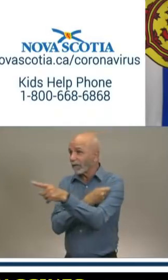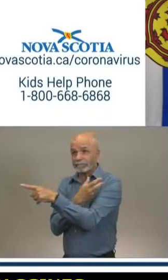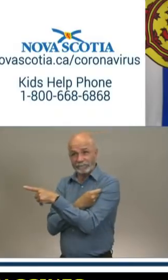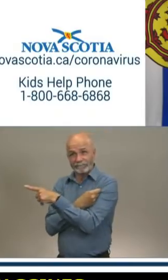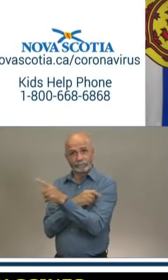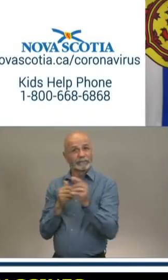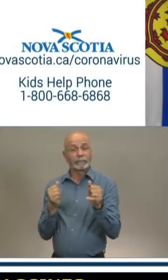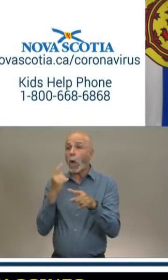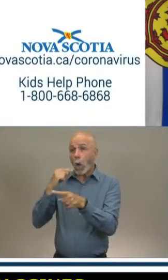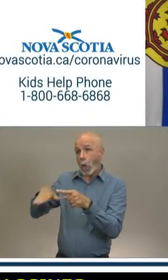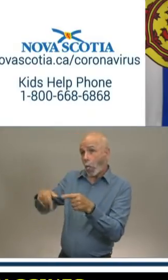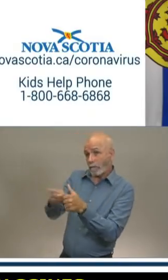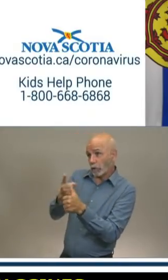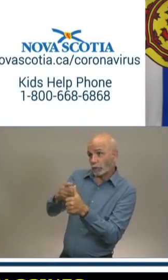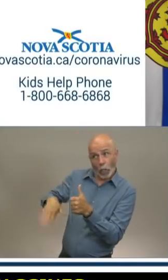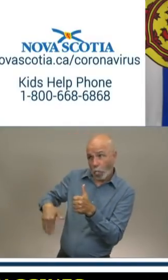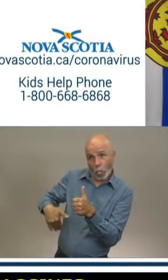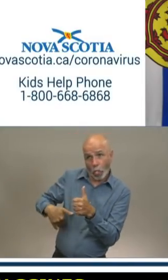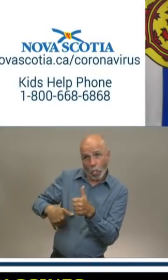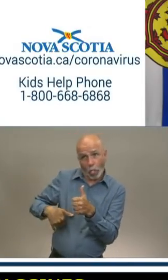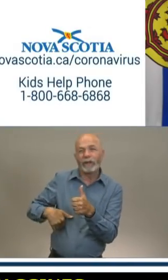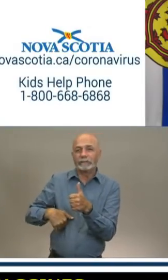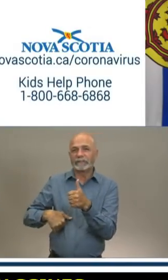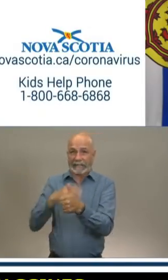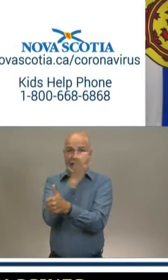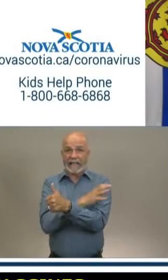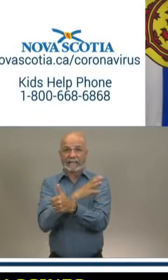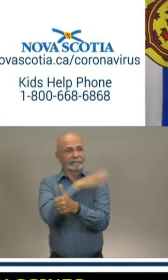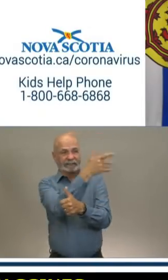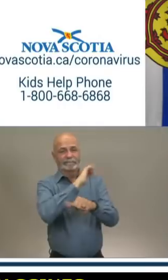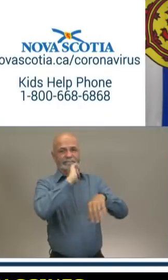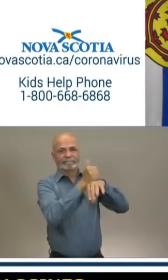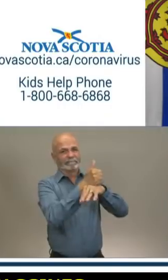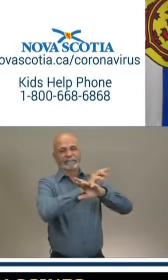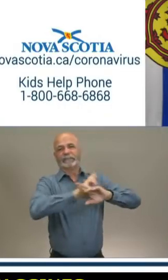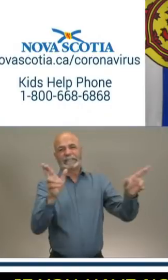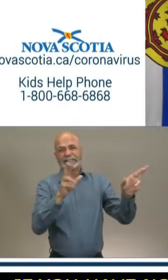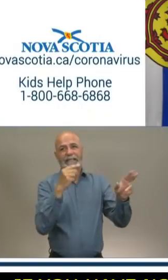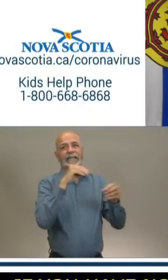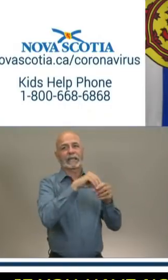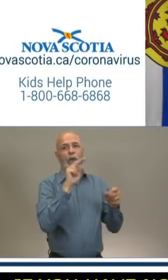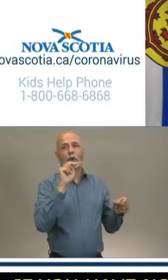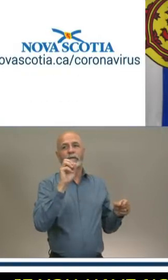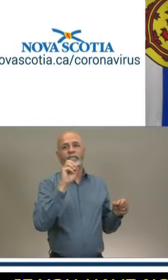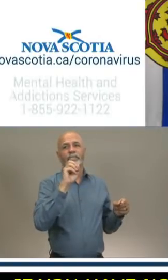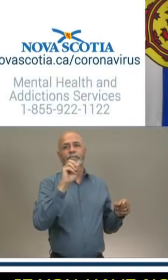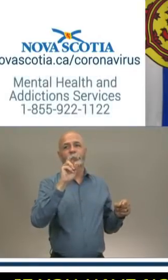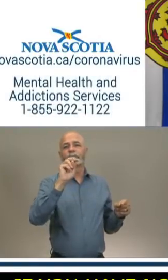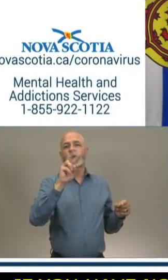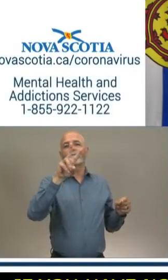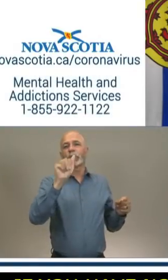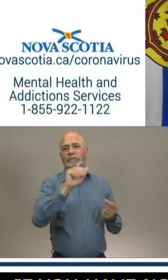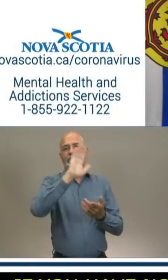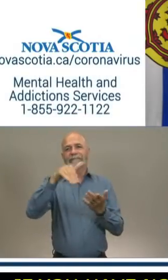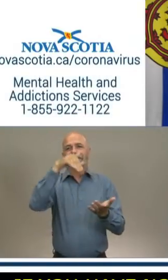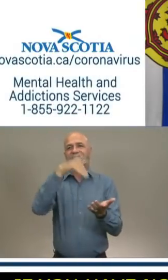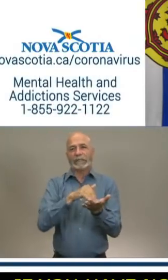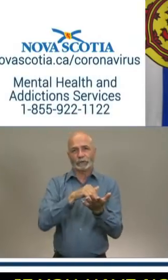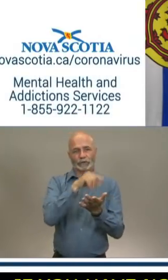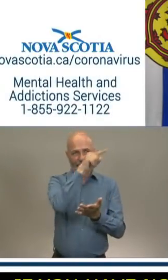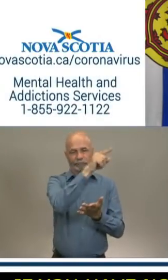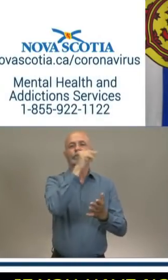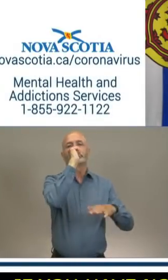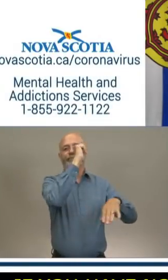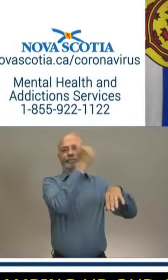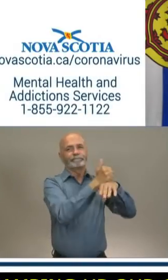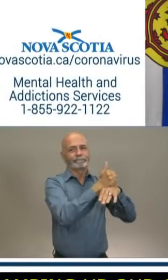clinics. Our clinic opened today at the Nova Centre in Halifax for people with appointments, and it will be running today and tomorrow and